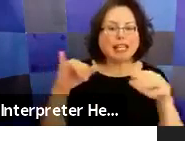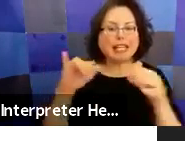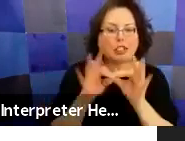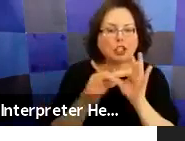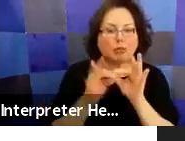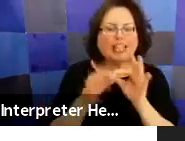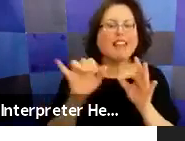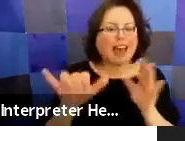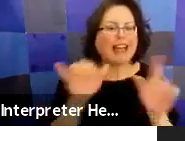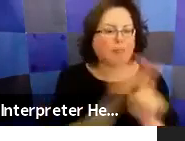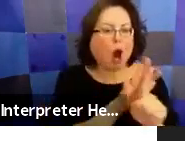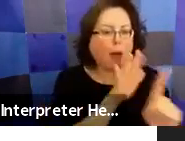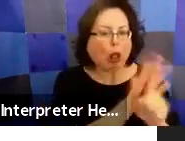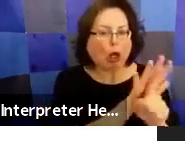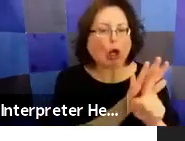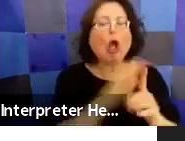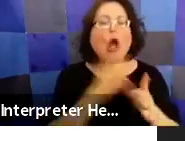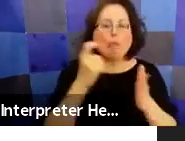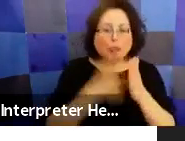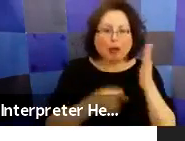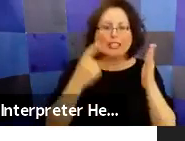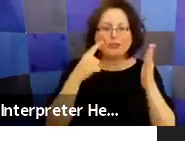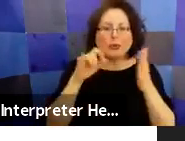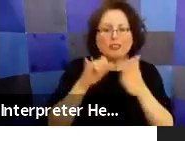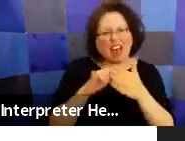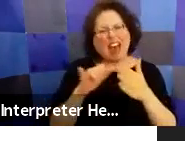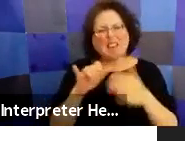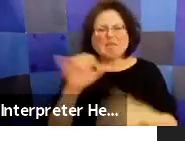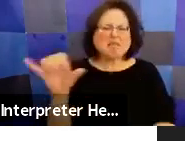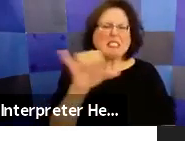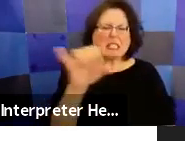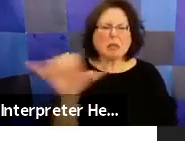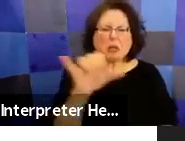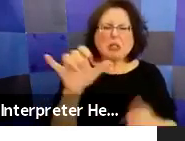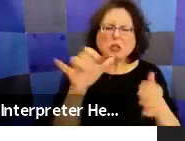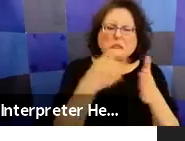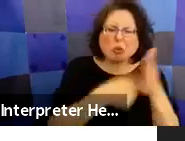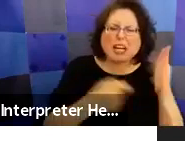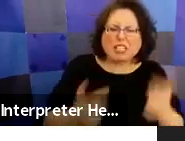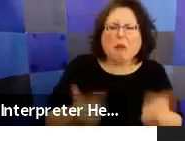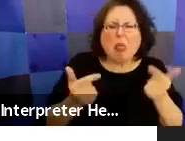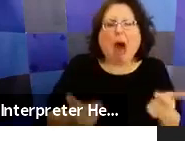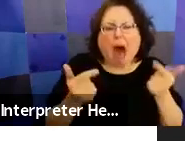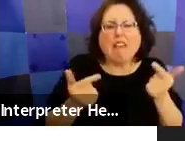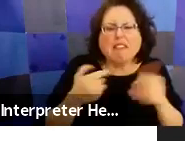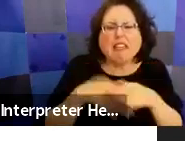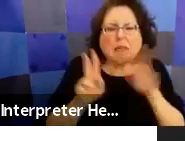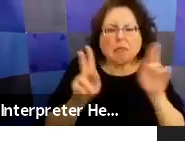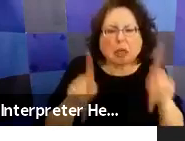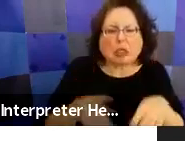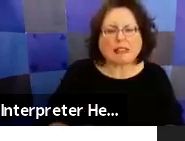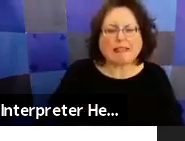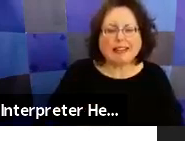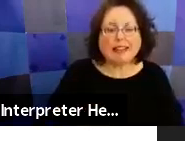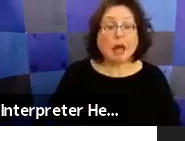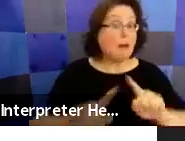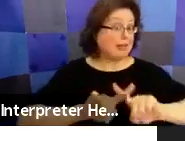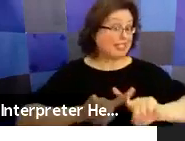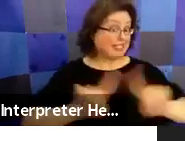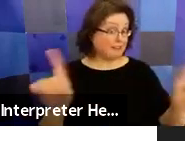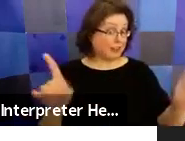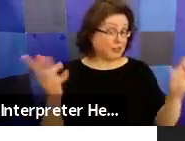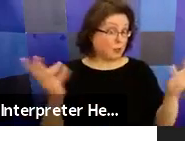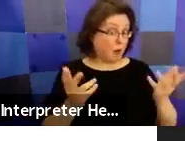popular. And the prices for that will generally be similar to the prices for in-person, with the difference being